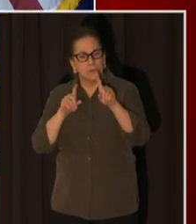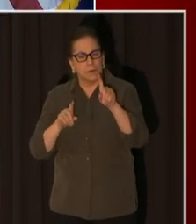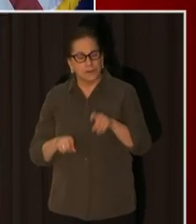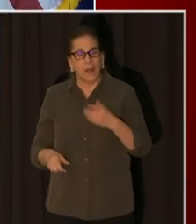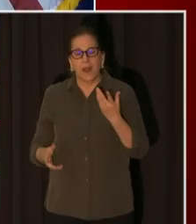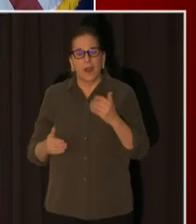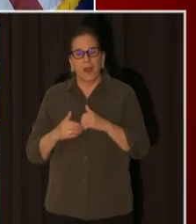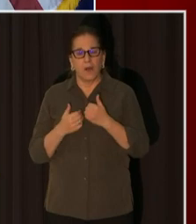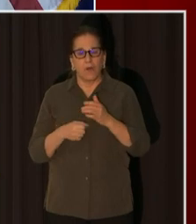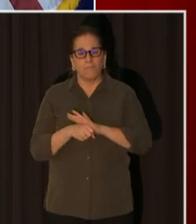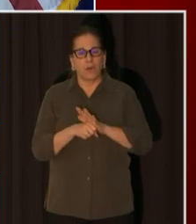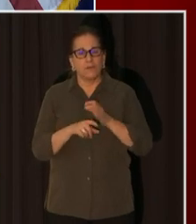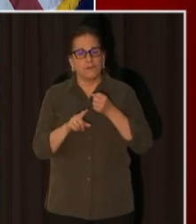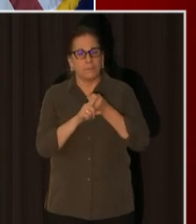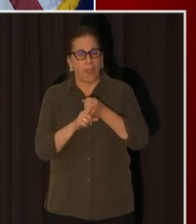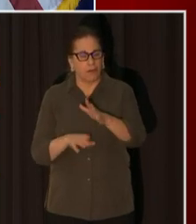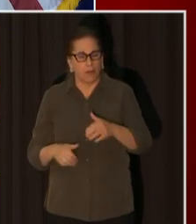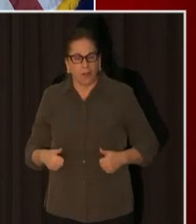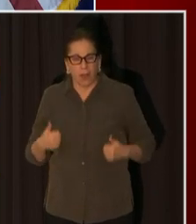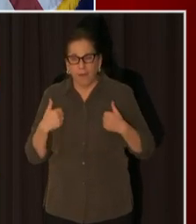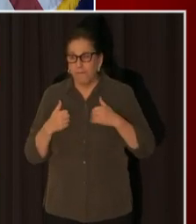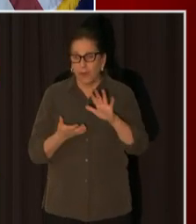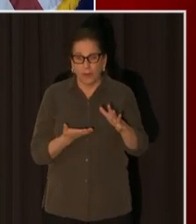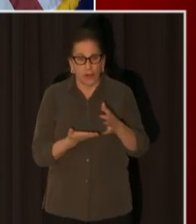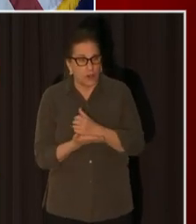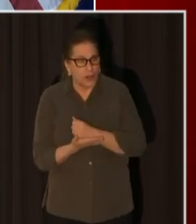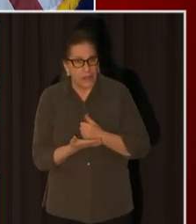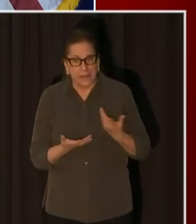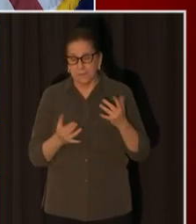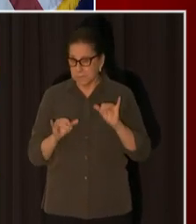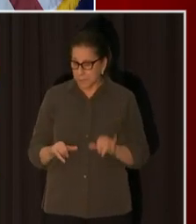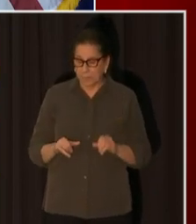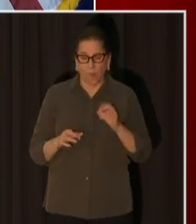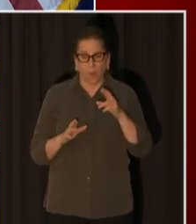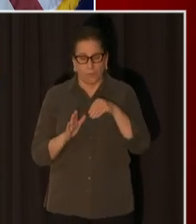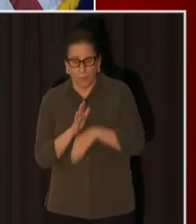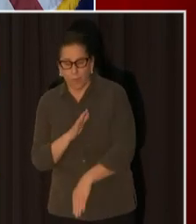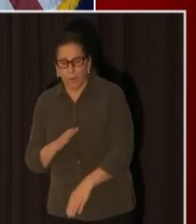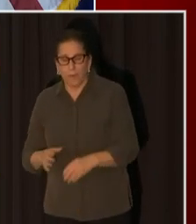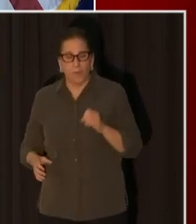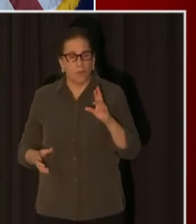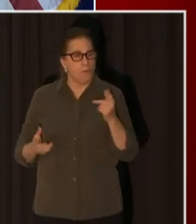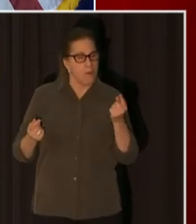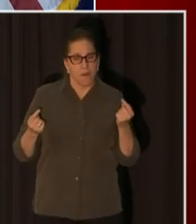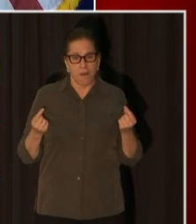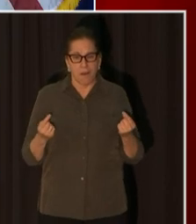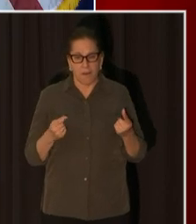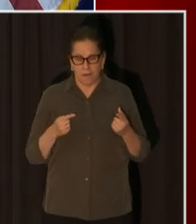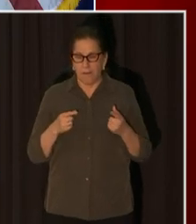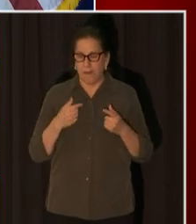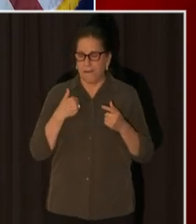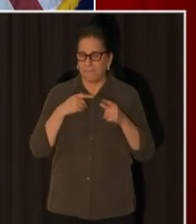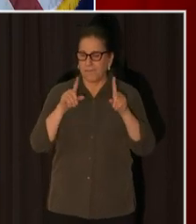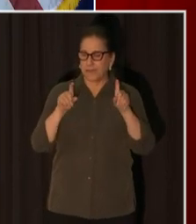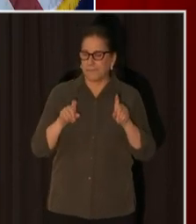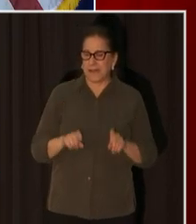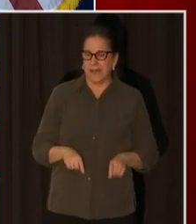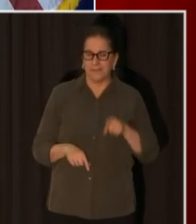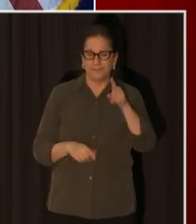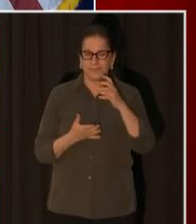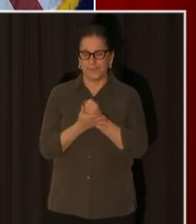livelihood, and their lifestyle. And so we want this to be a quick process because we want to be ready when